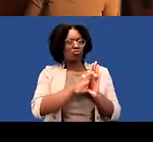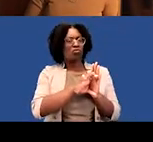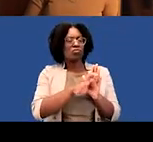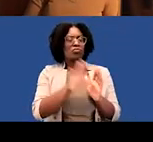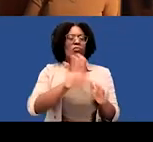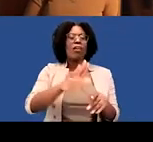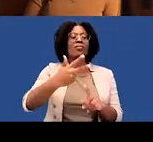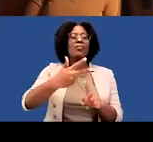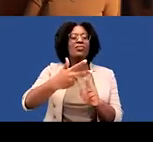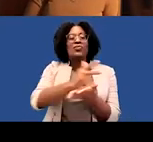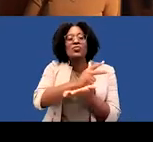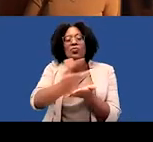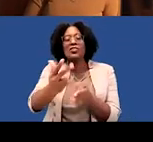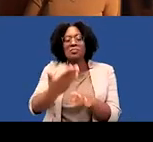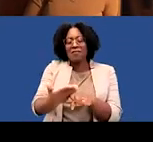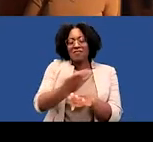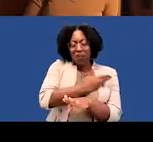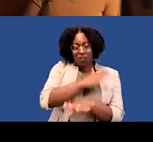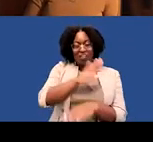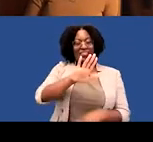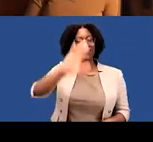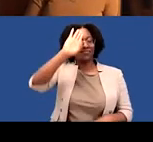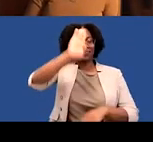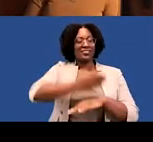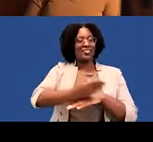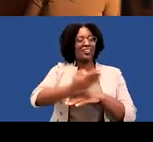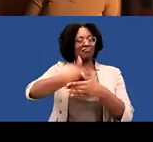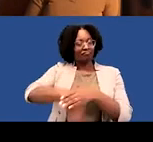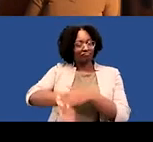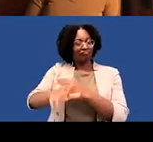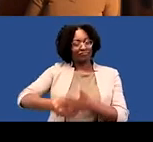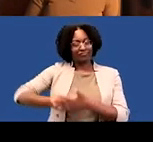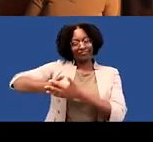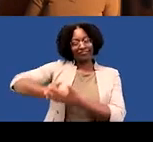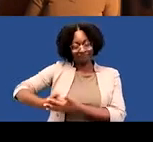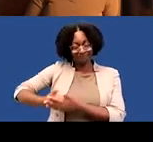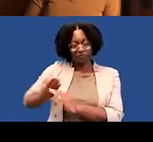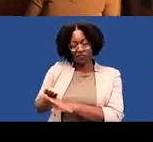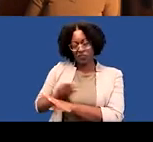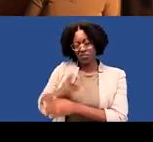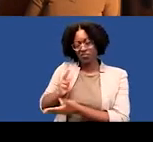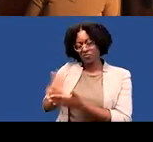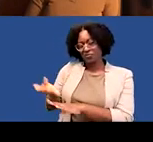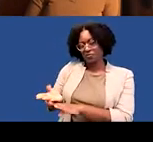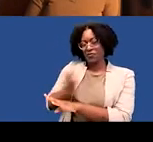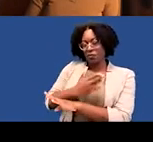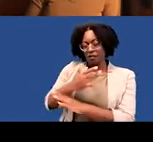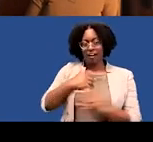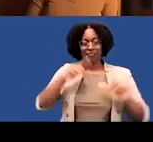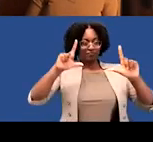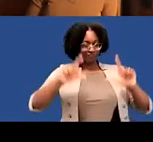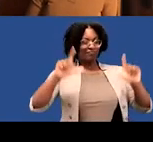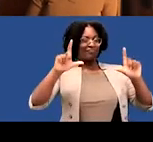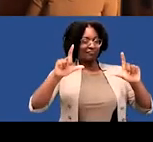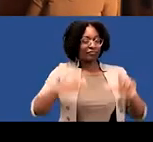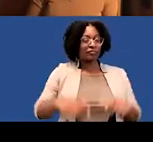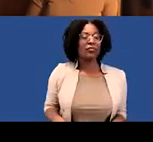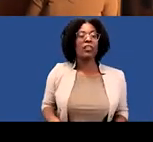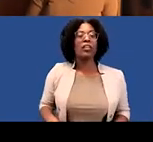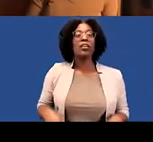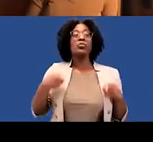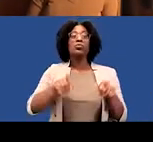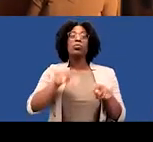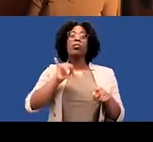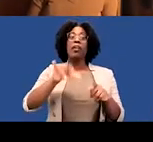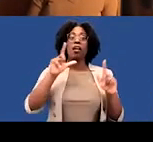born. And right now, especially in this time, I'm thinking so much about touch and the lack of touch.